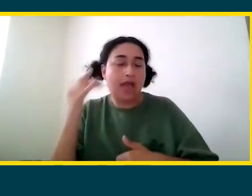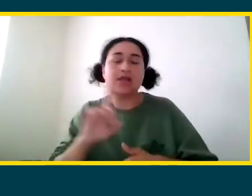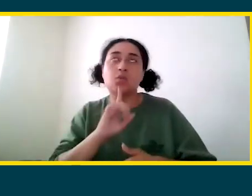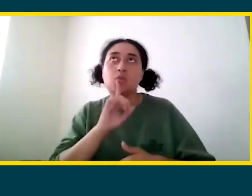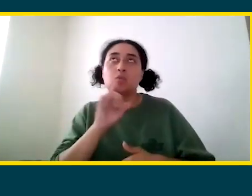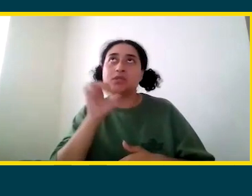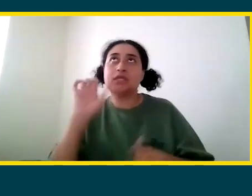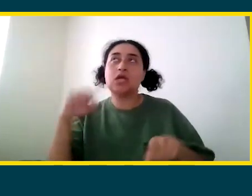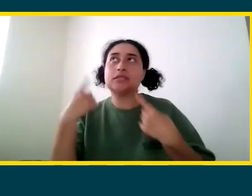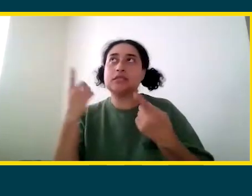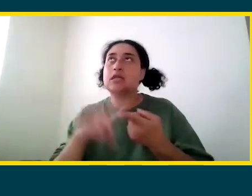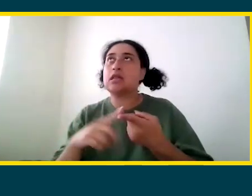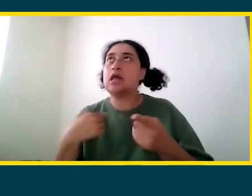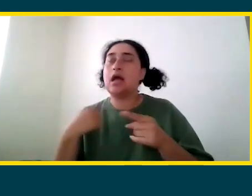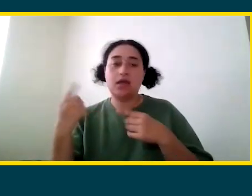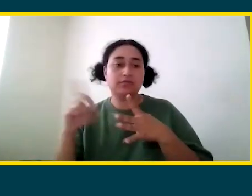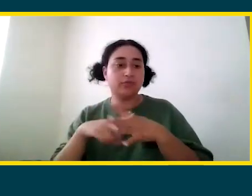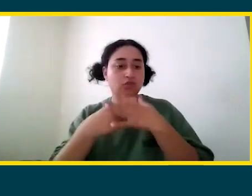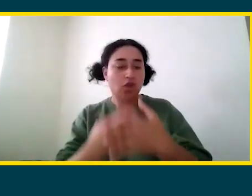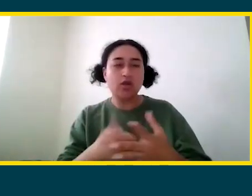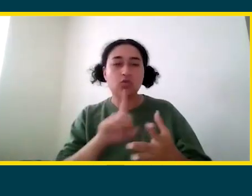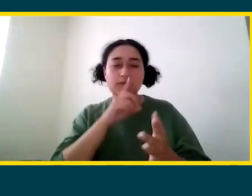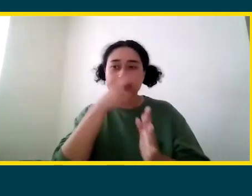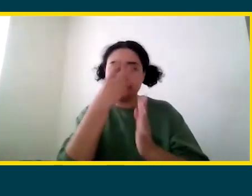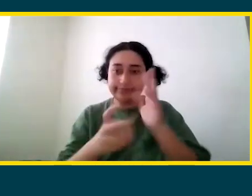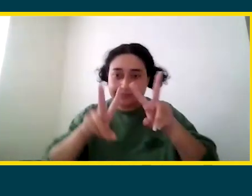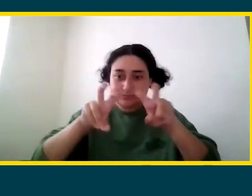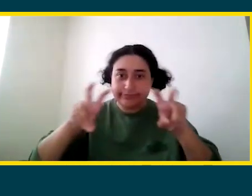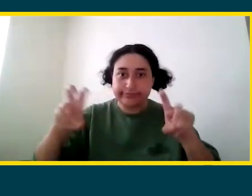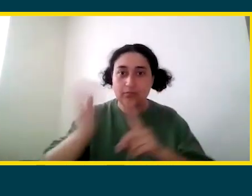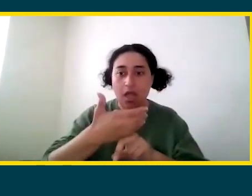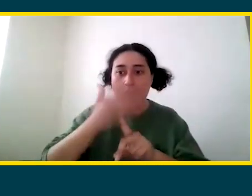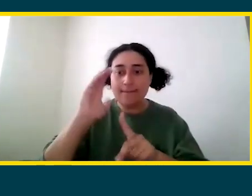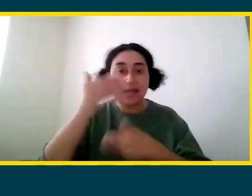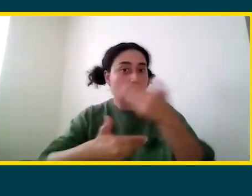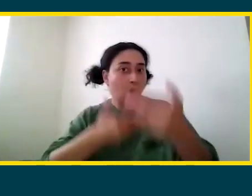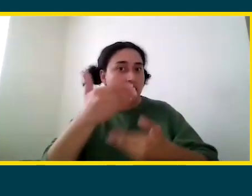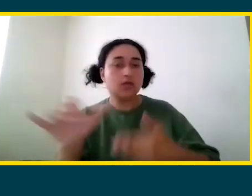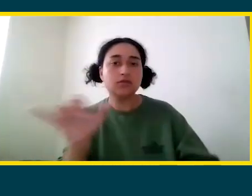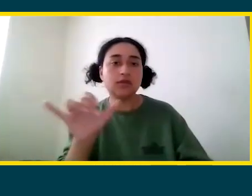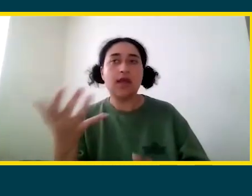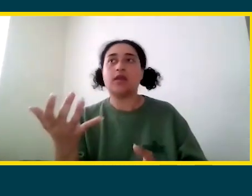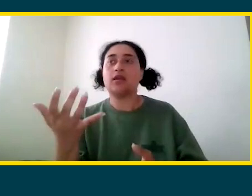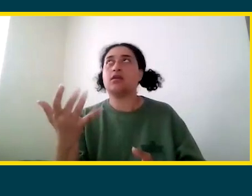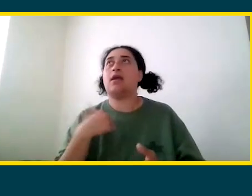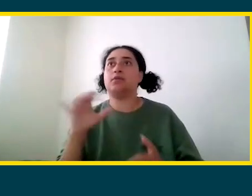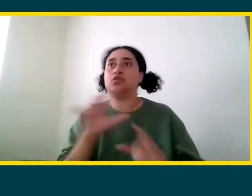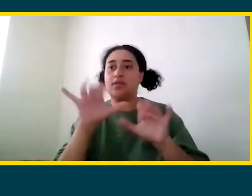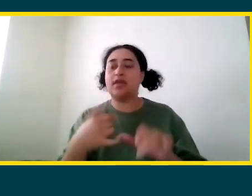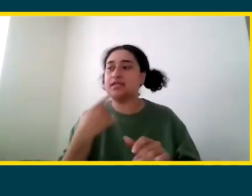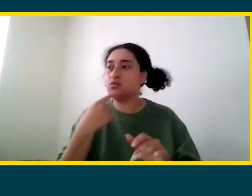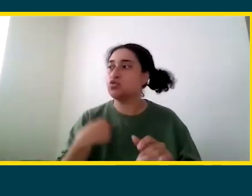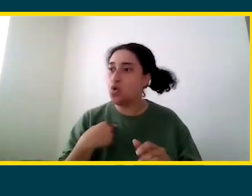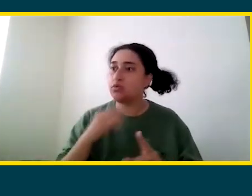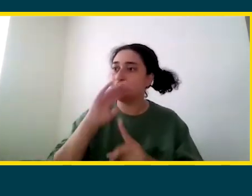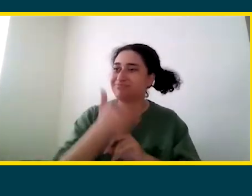started to go very intense into my unmasking process of being like, wait, I've been doing that because I've been told to, but I feel